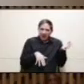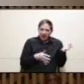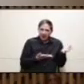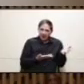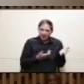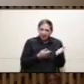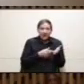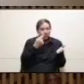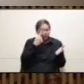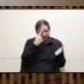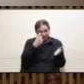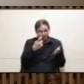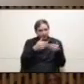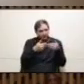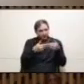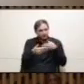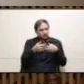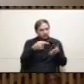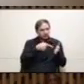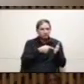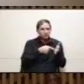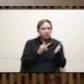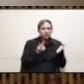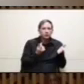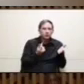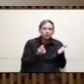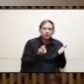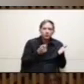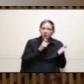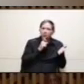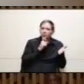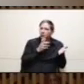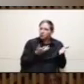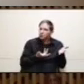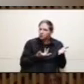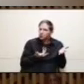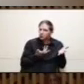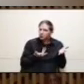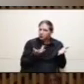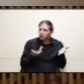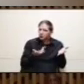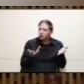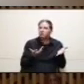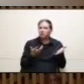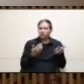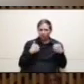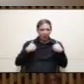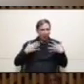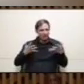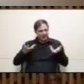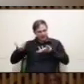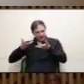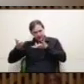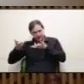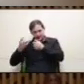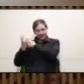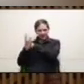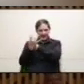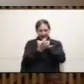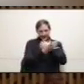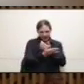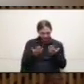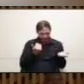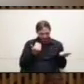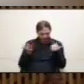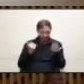forward, we need to seek advice as to how should we deal with it, or maybe be trained on the matter, and we are open for any advice on that